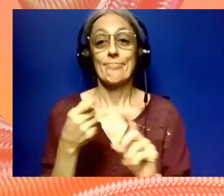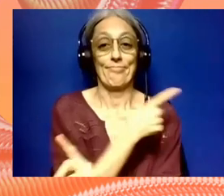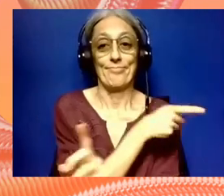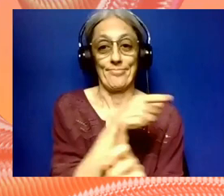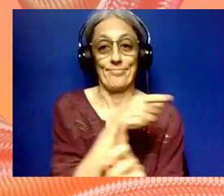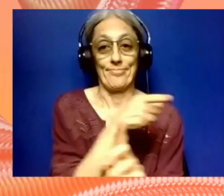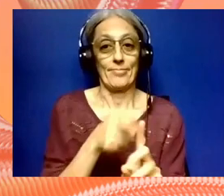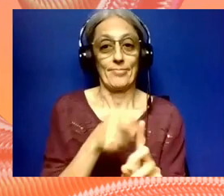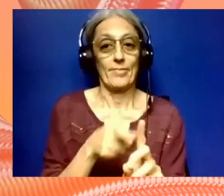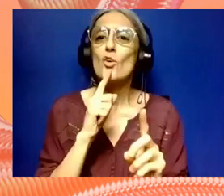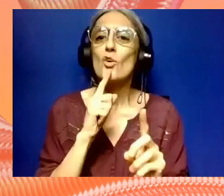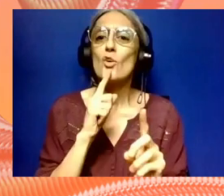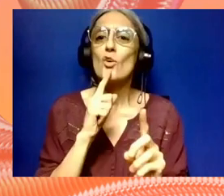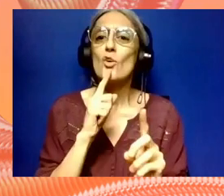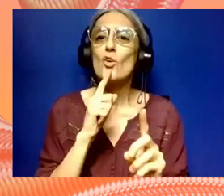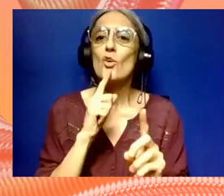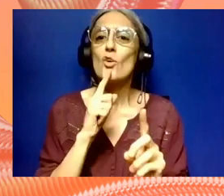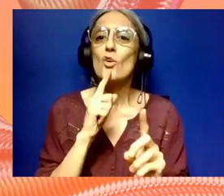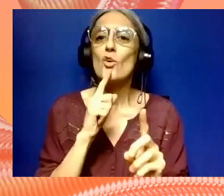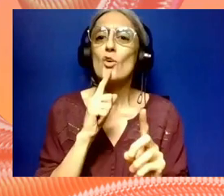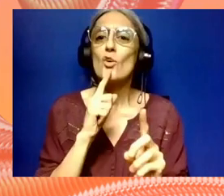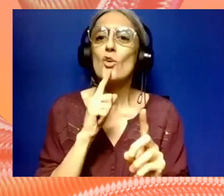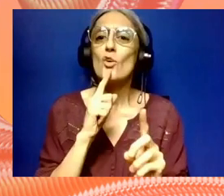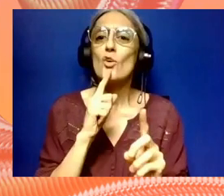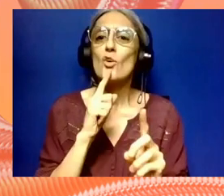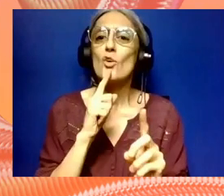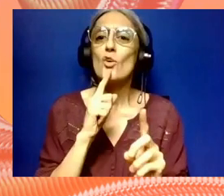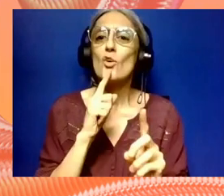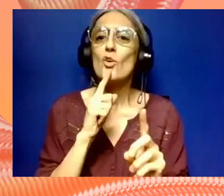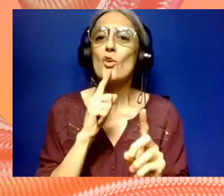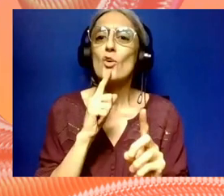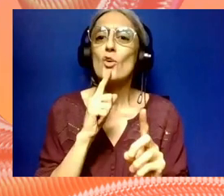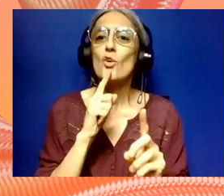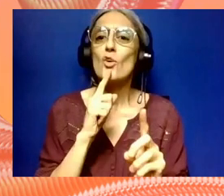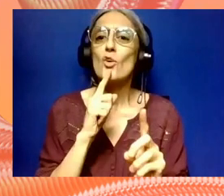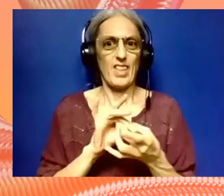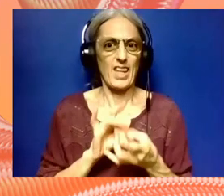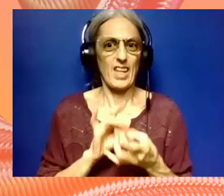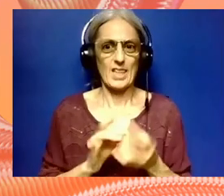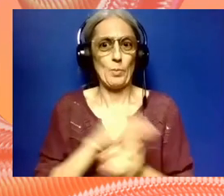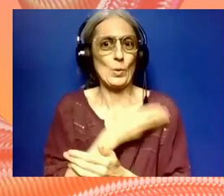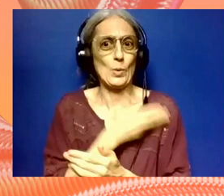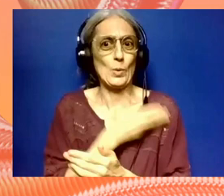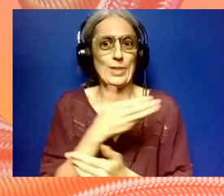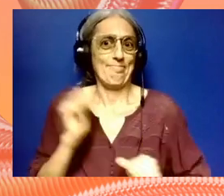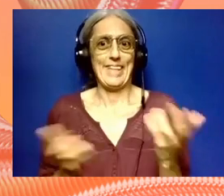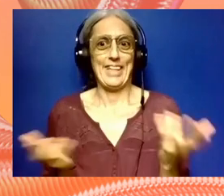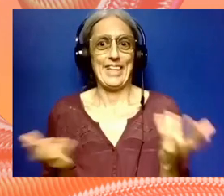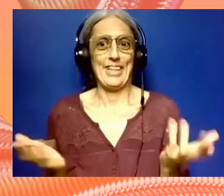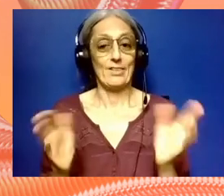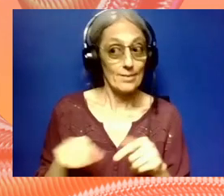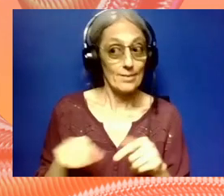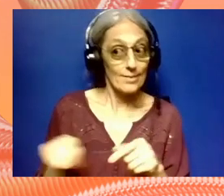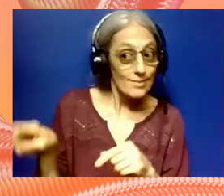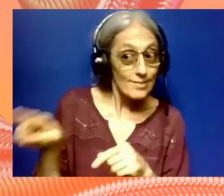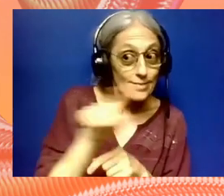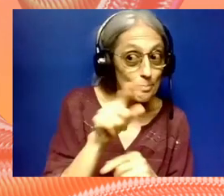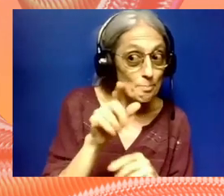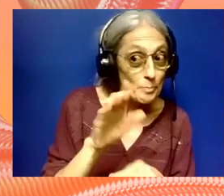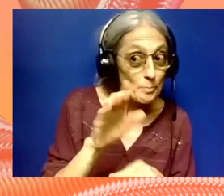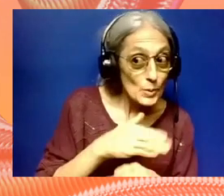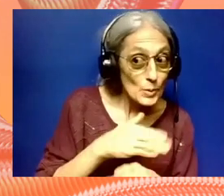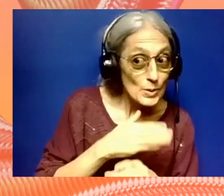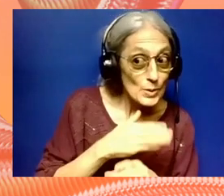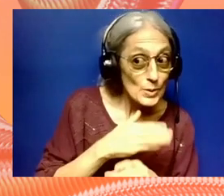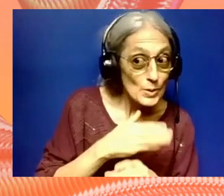in my house. I don't know what's happening for others, but there's songs. But I noticed that you do, at least the